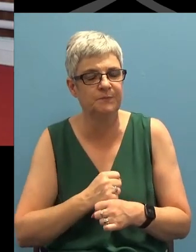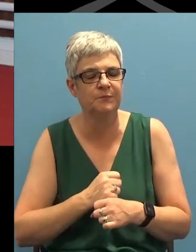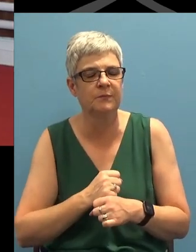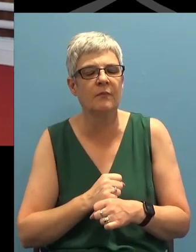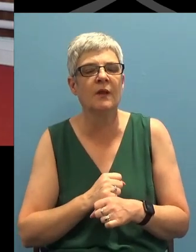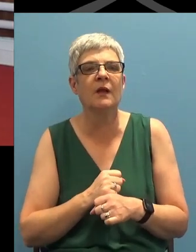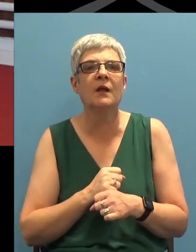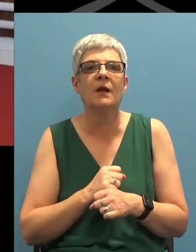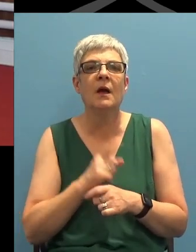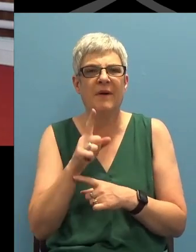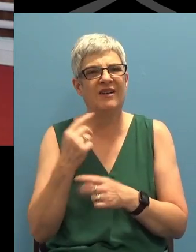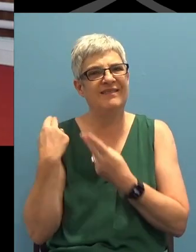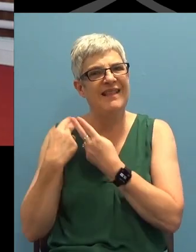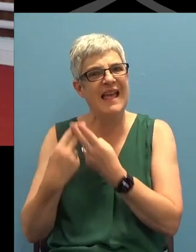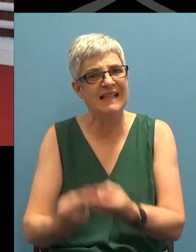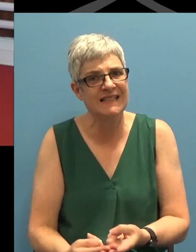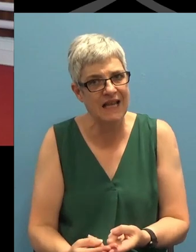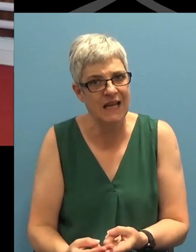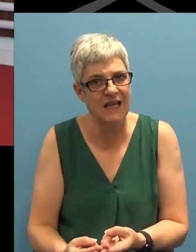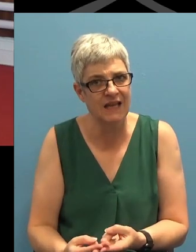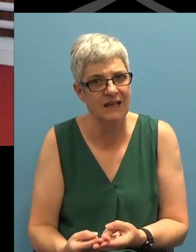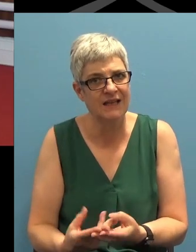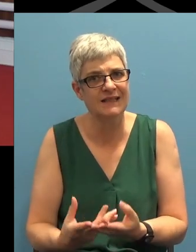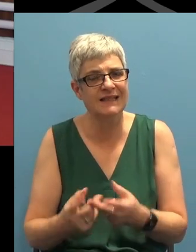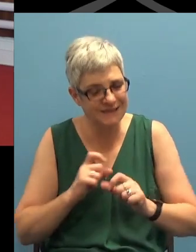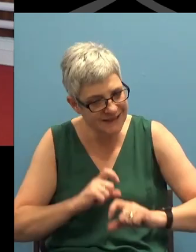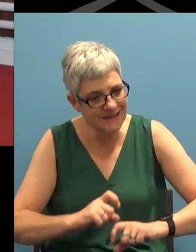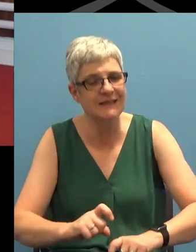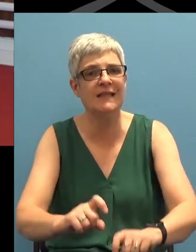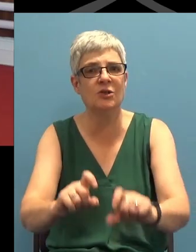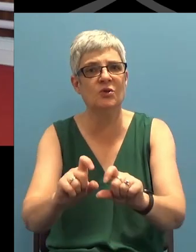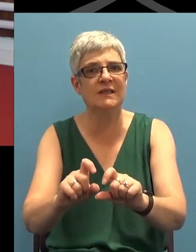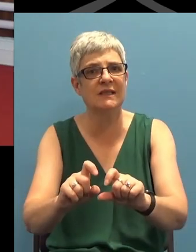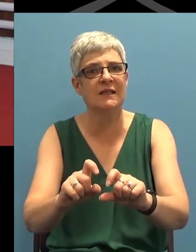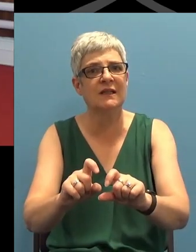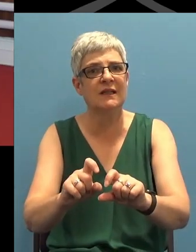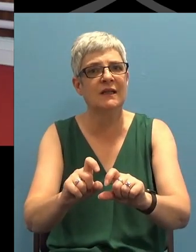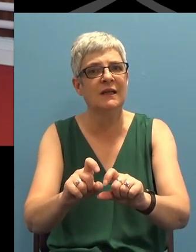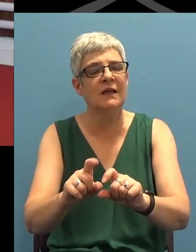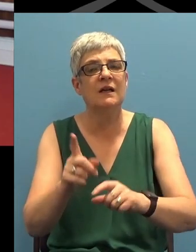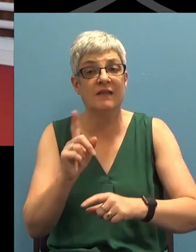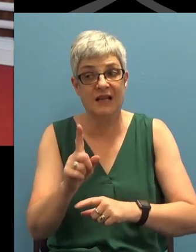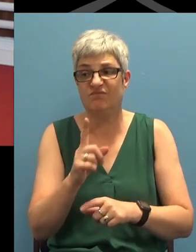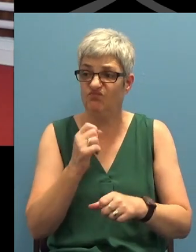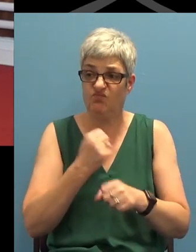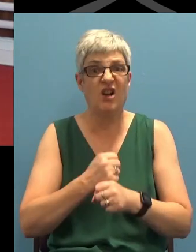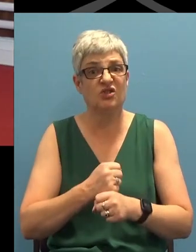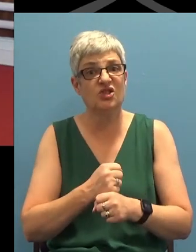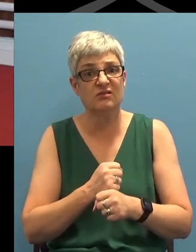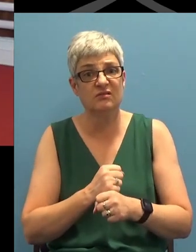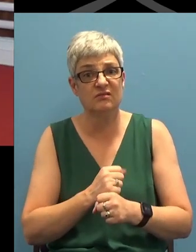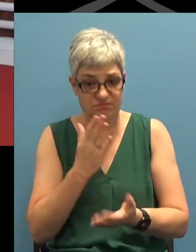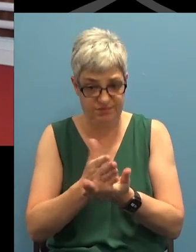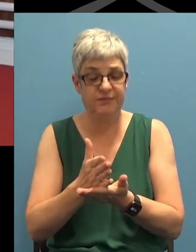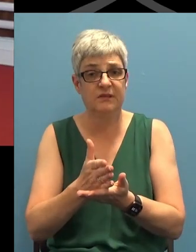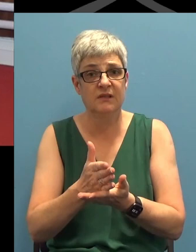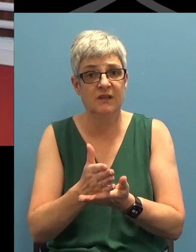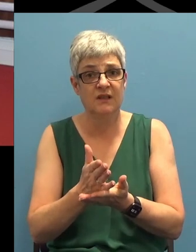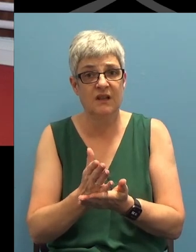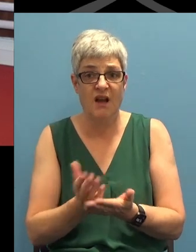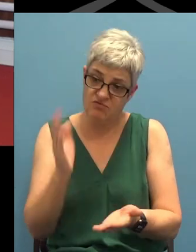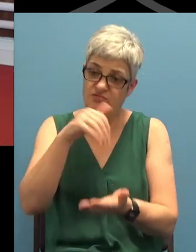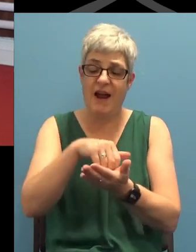but the legacy that has stayed with us, nevertheless, is that that's what church is, the turning up at the